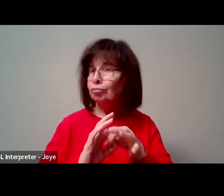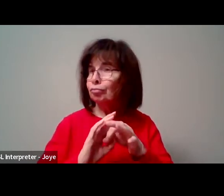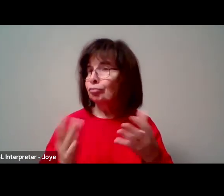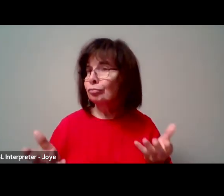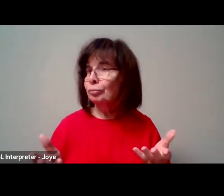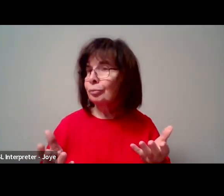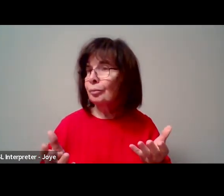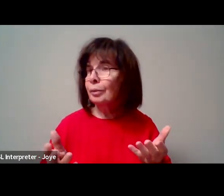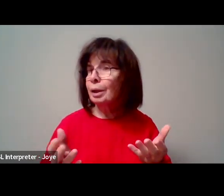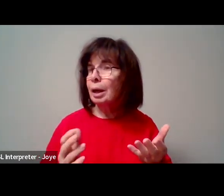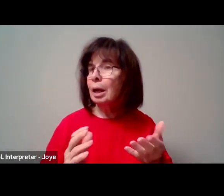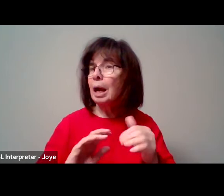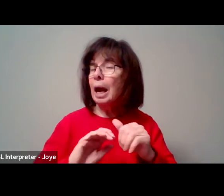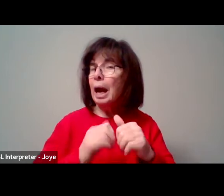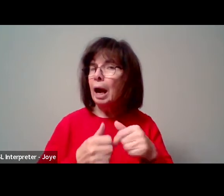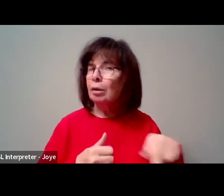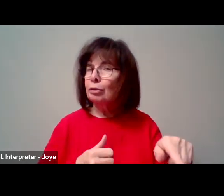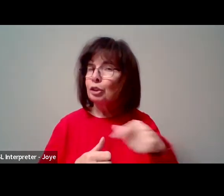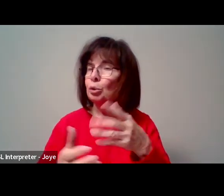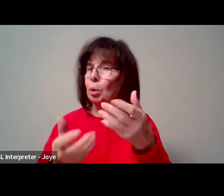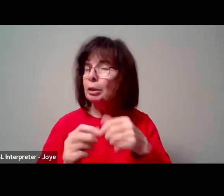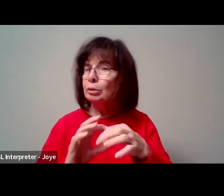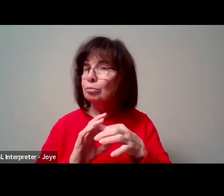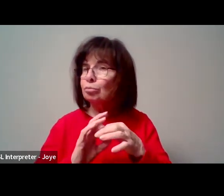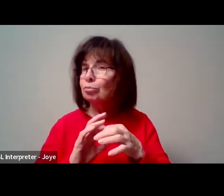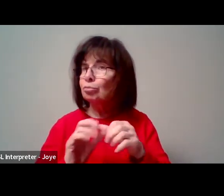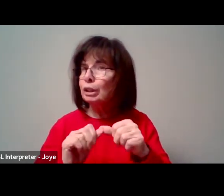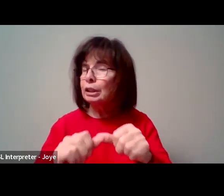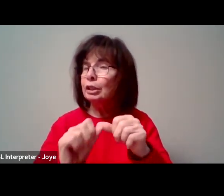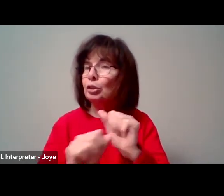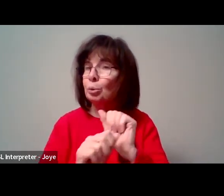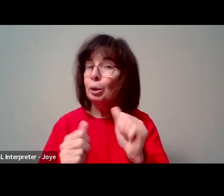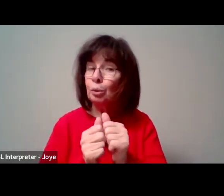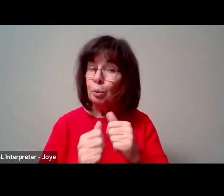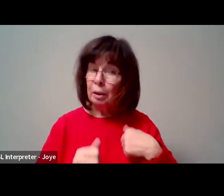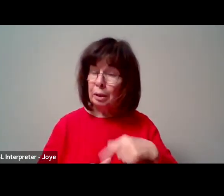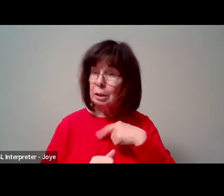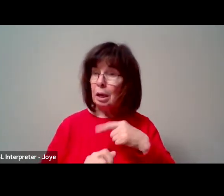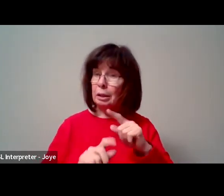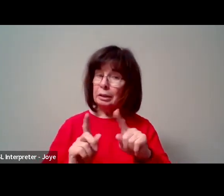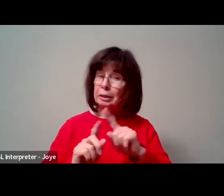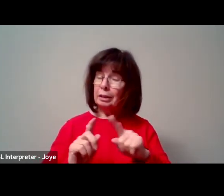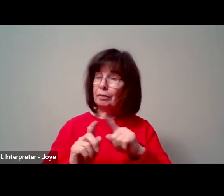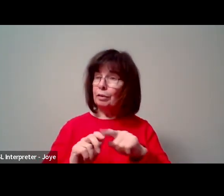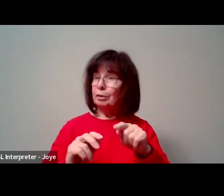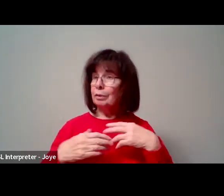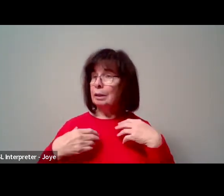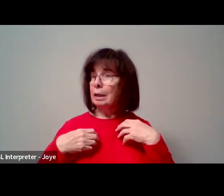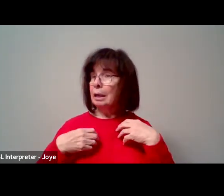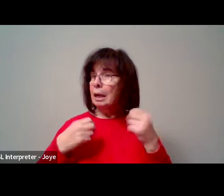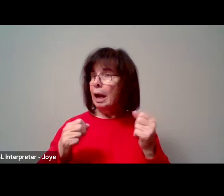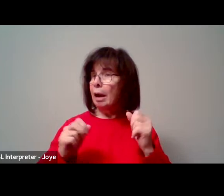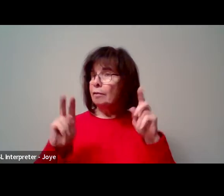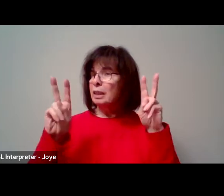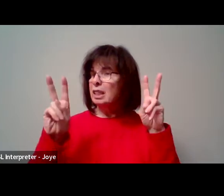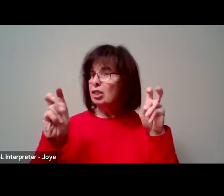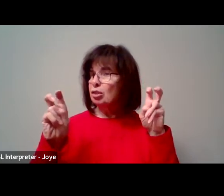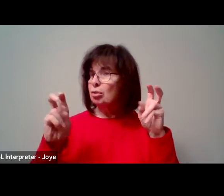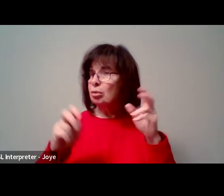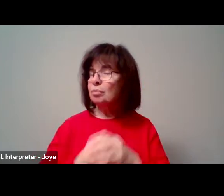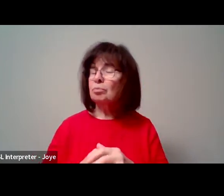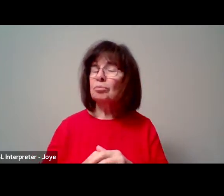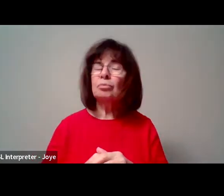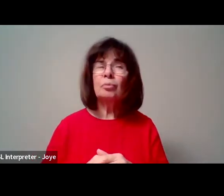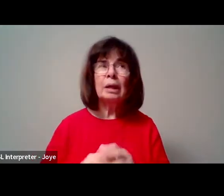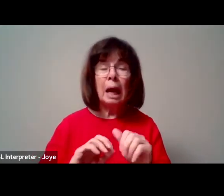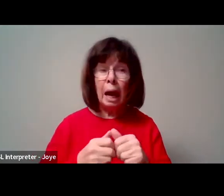department, how you want to continue to work with us on different health issues, how you want to